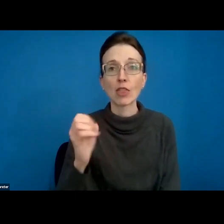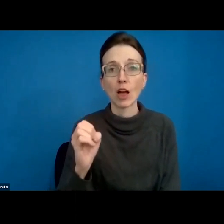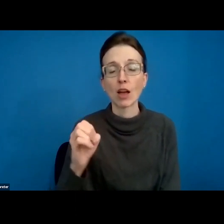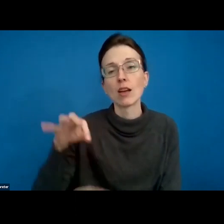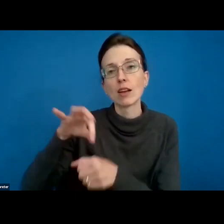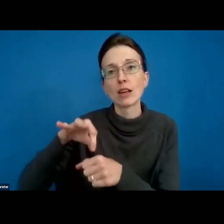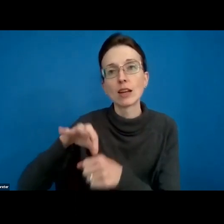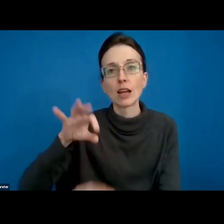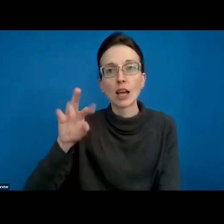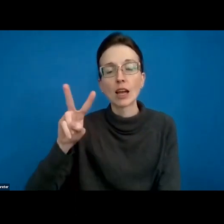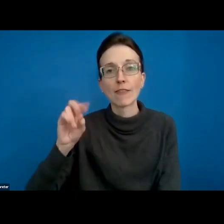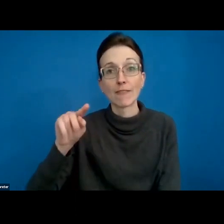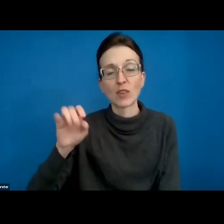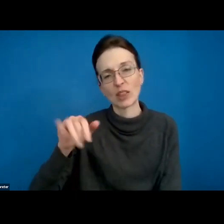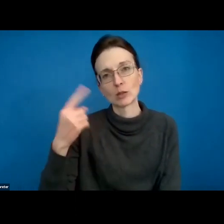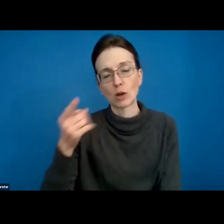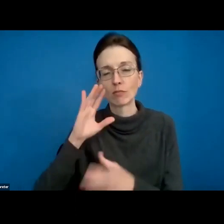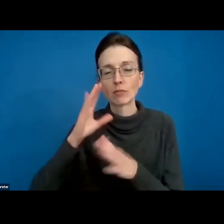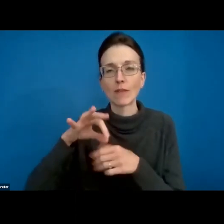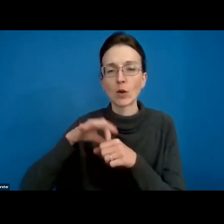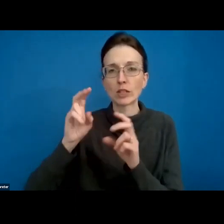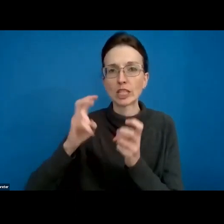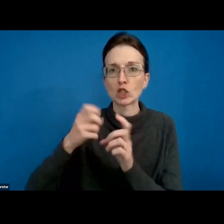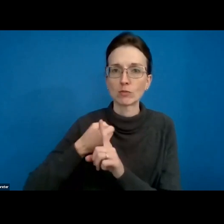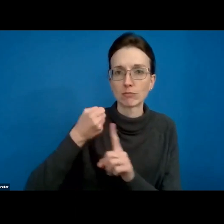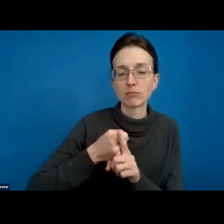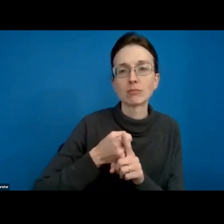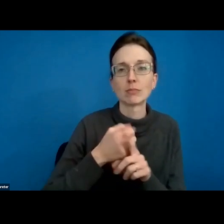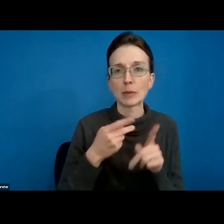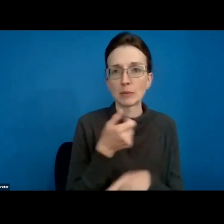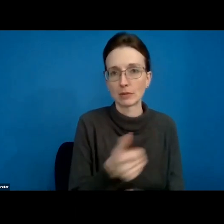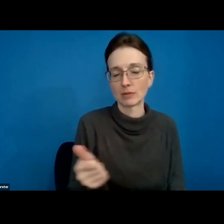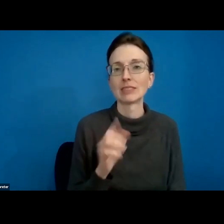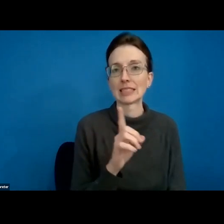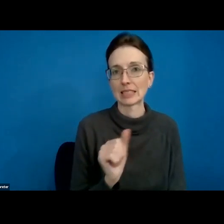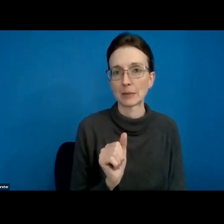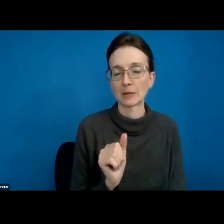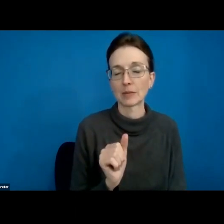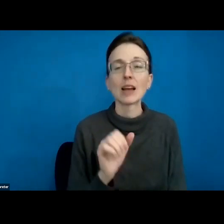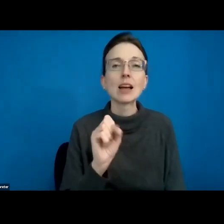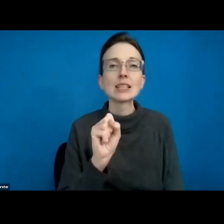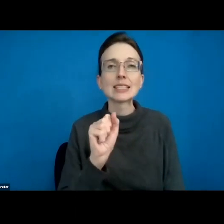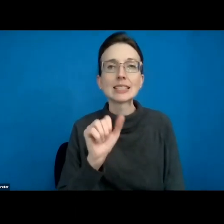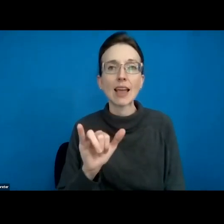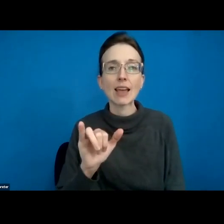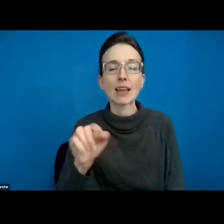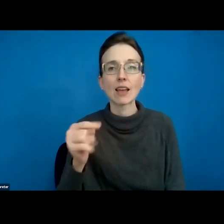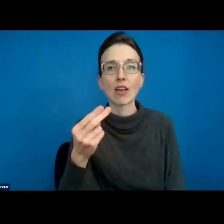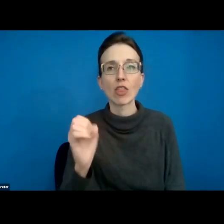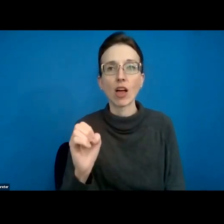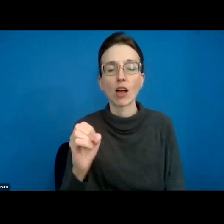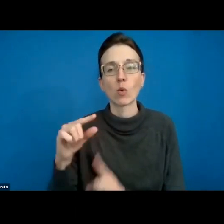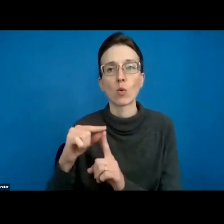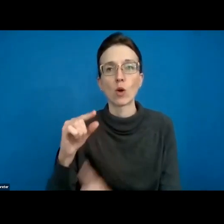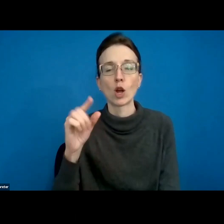focused on voting issues that affect disabled folks. Say the word is another one, which